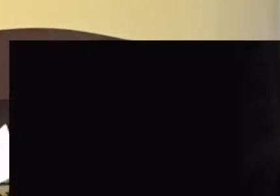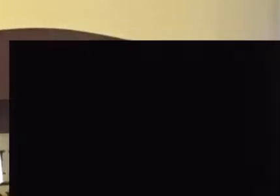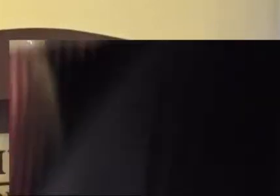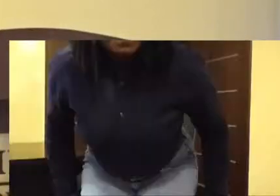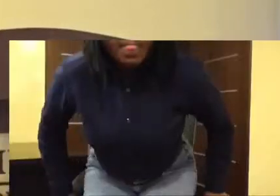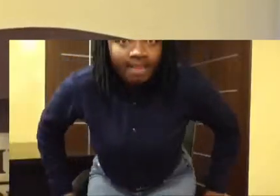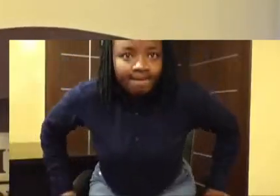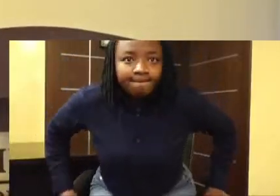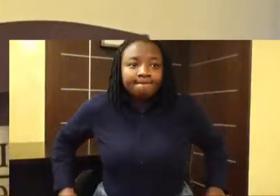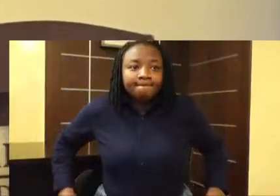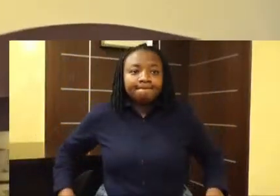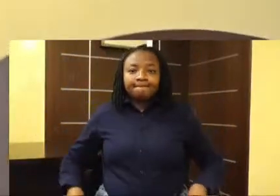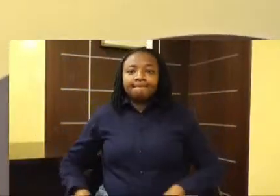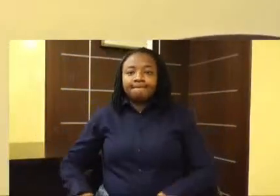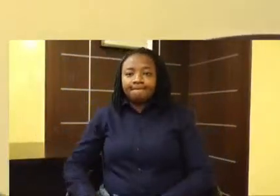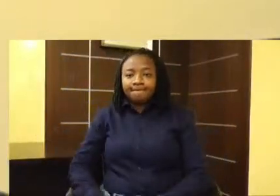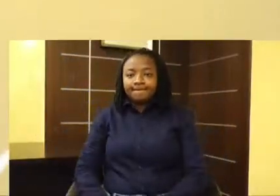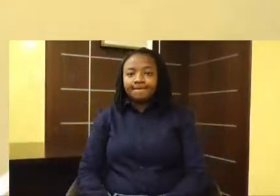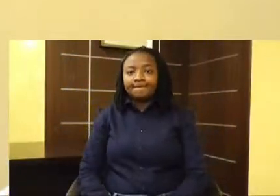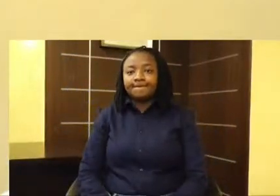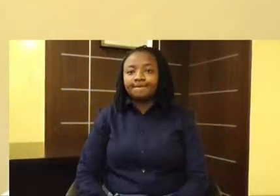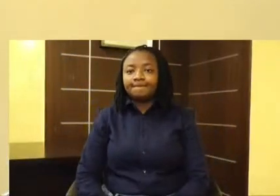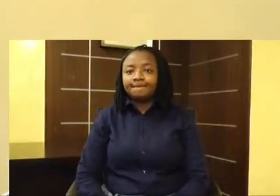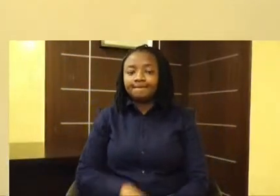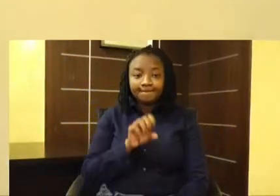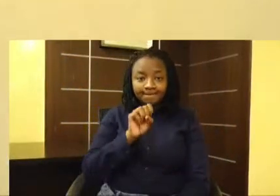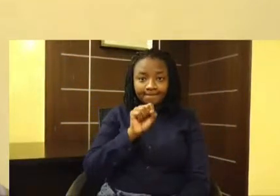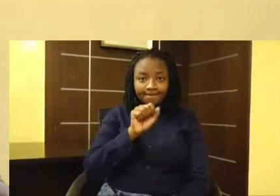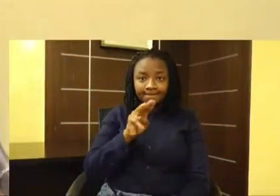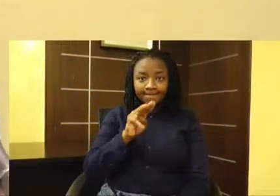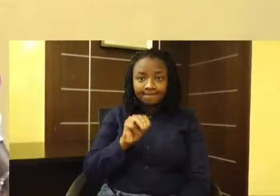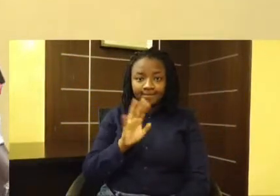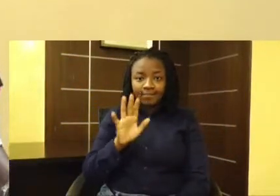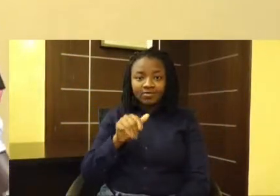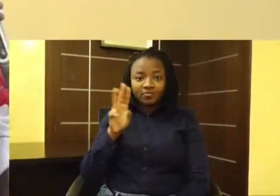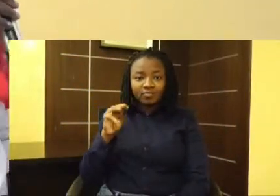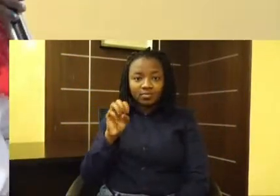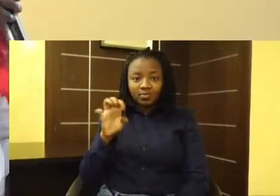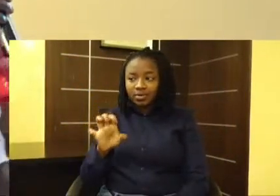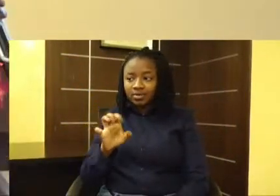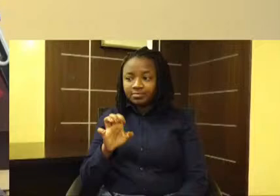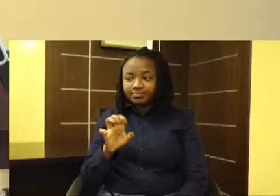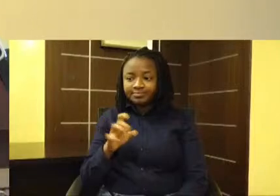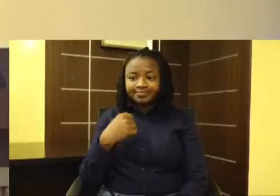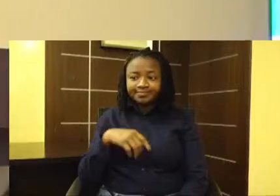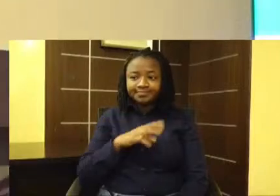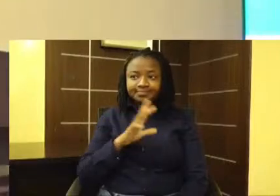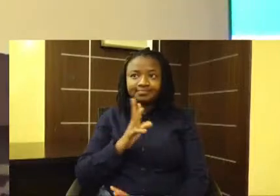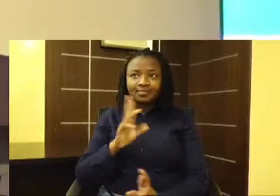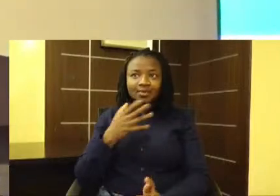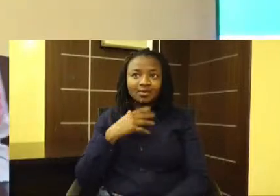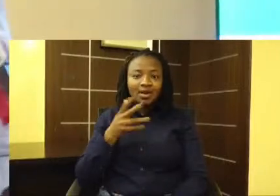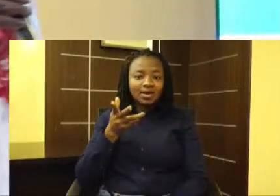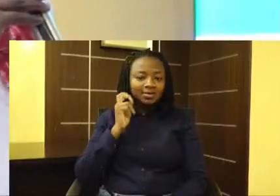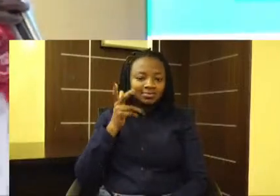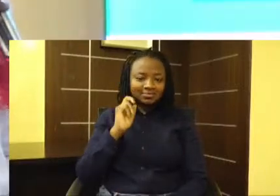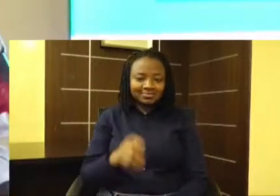Some, if you're there, you can be testing your mic so that we can hear you.